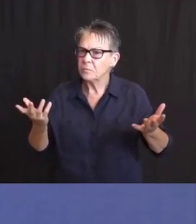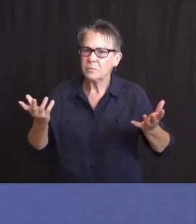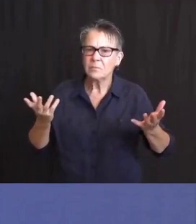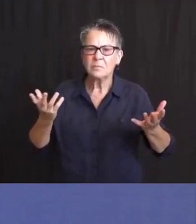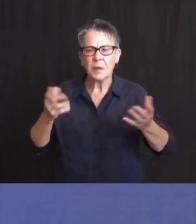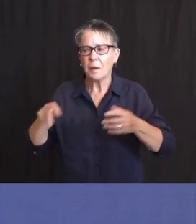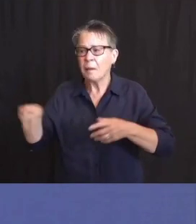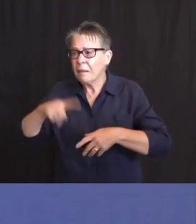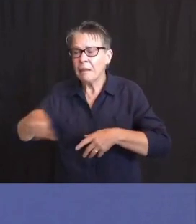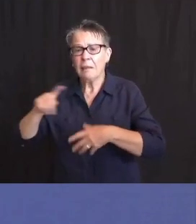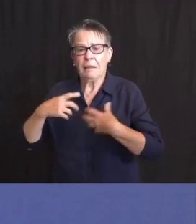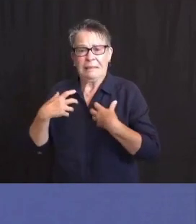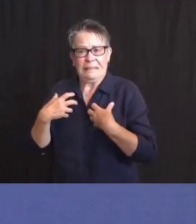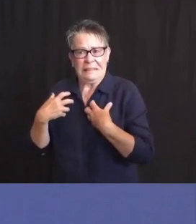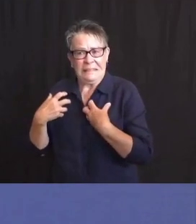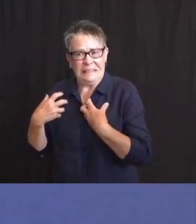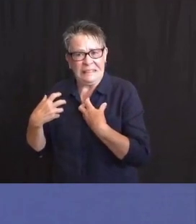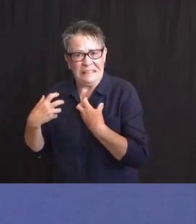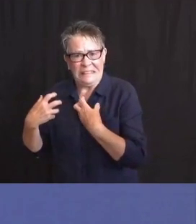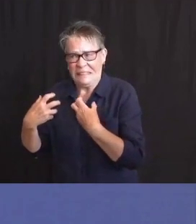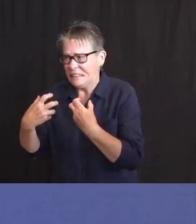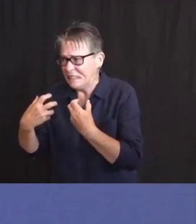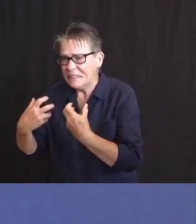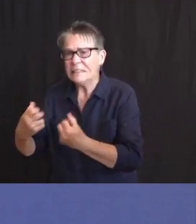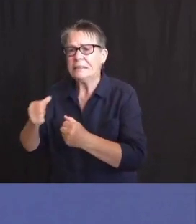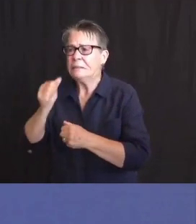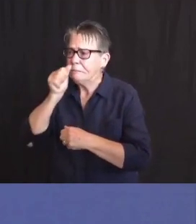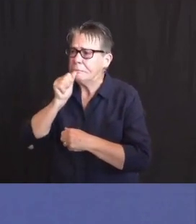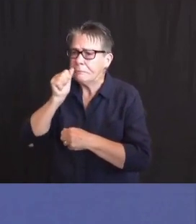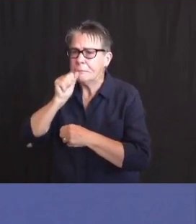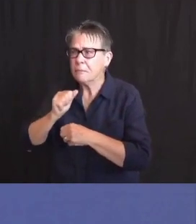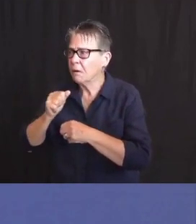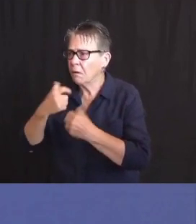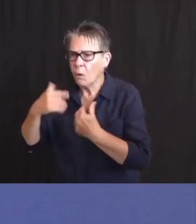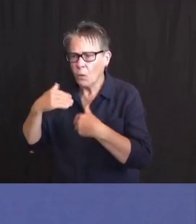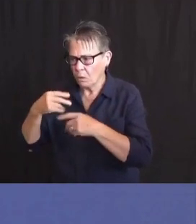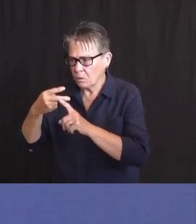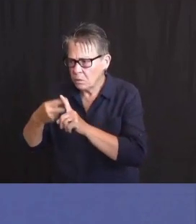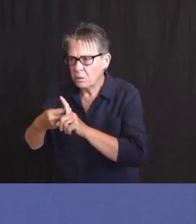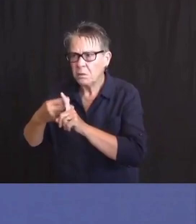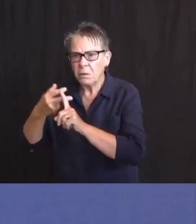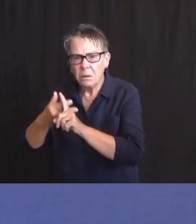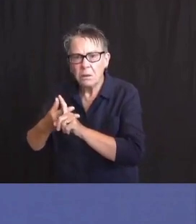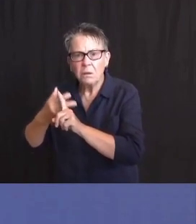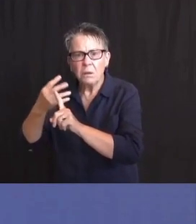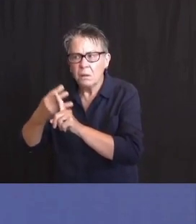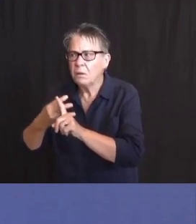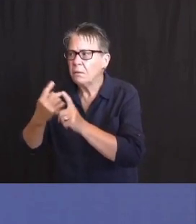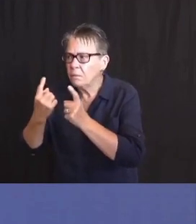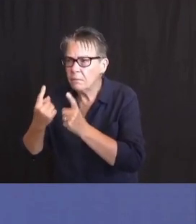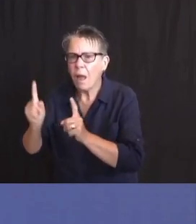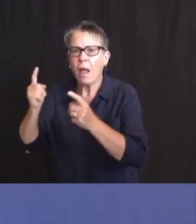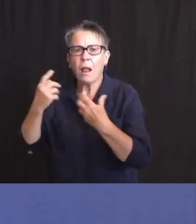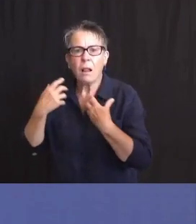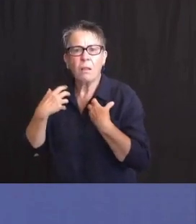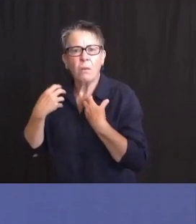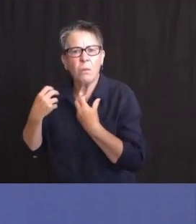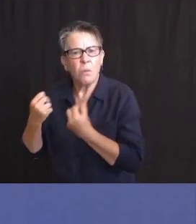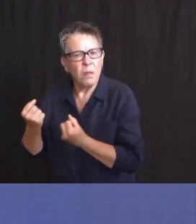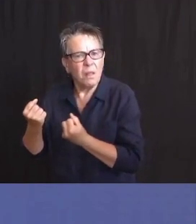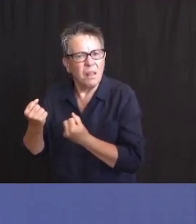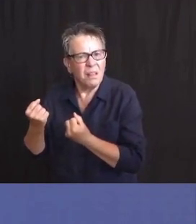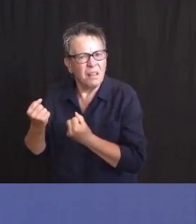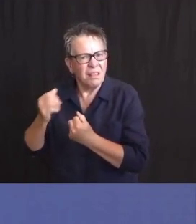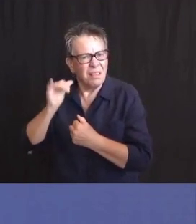health realities that could go on for a long time. So thank you for highlighting that. Pat,